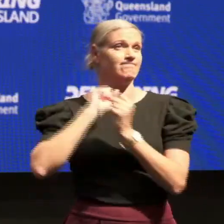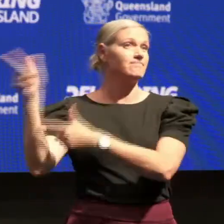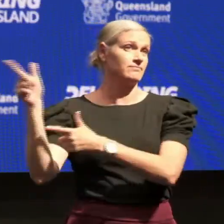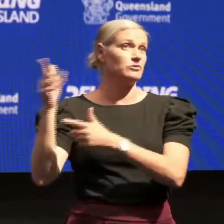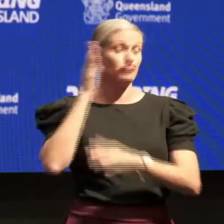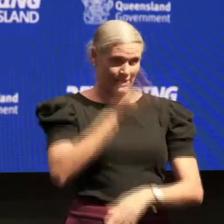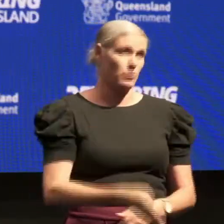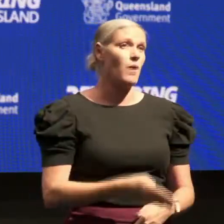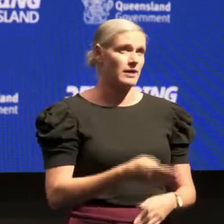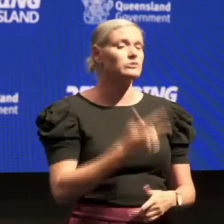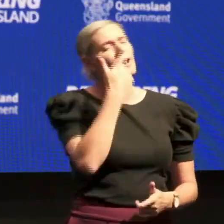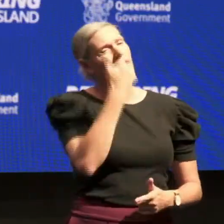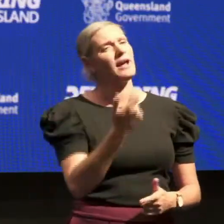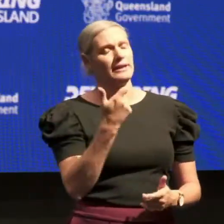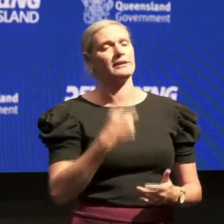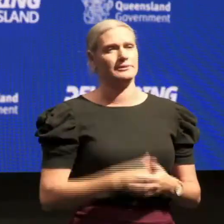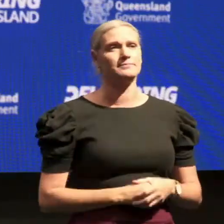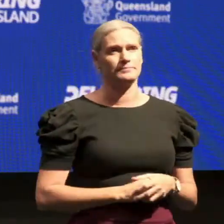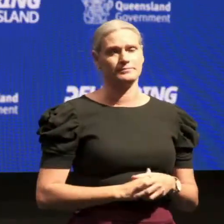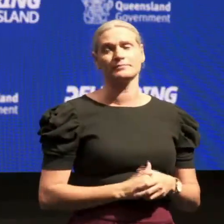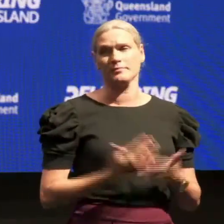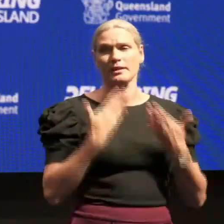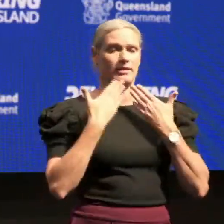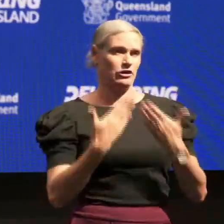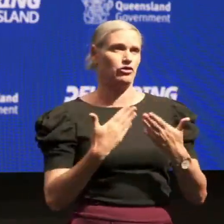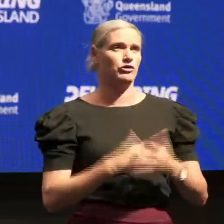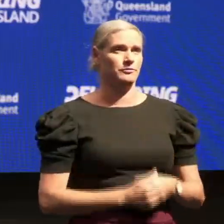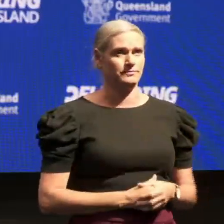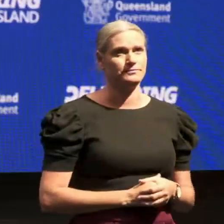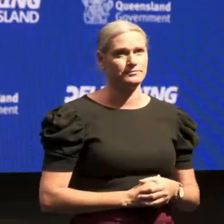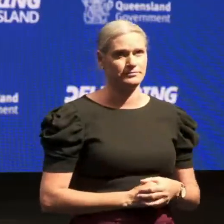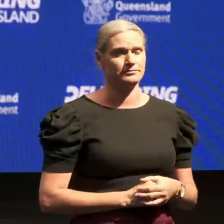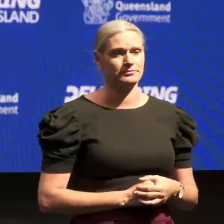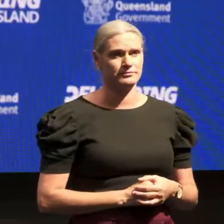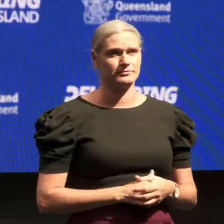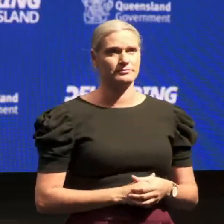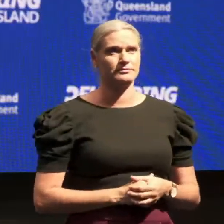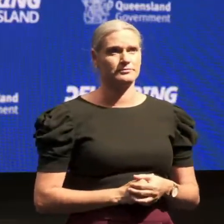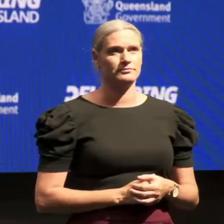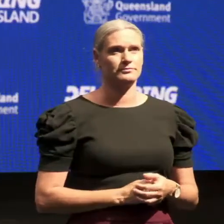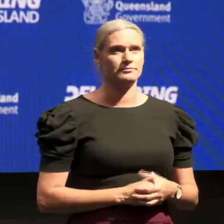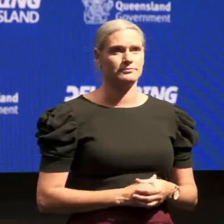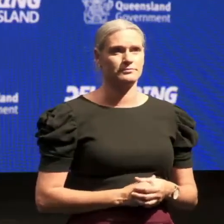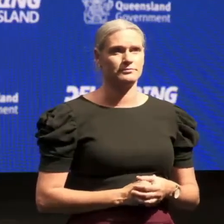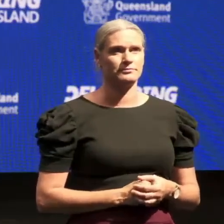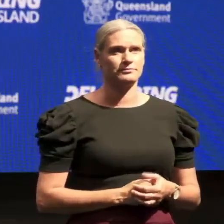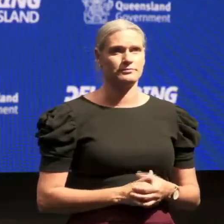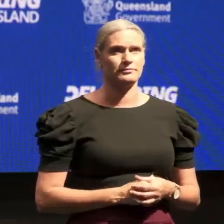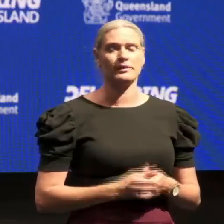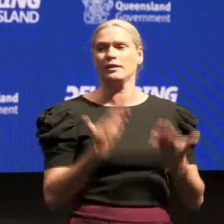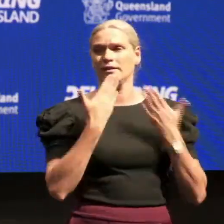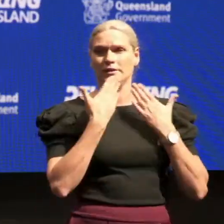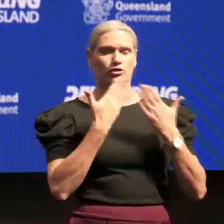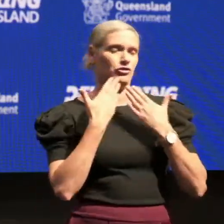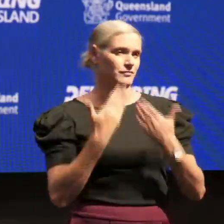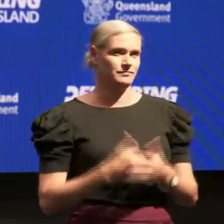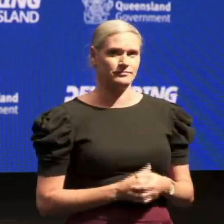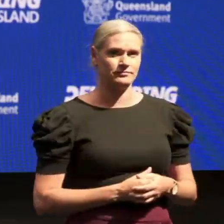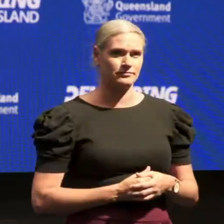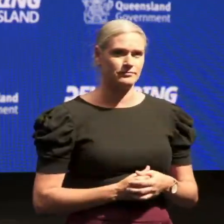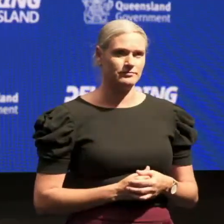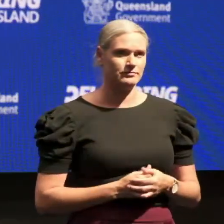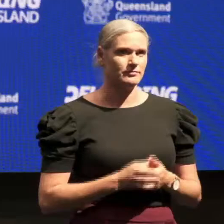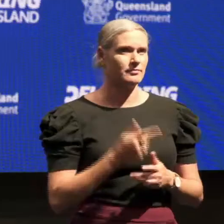danger. Thank you very much. Concludes my briefing. Thanks, Chris. Over to you guys. Thank you very much.